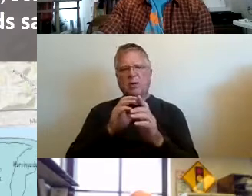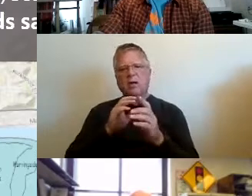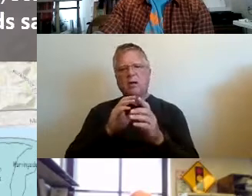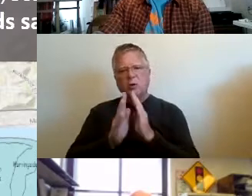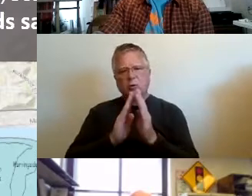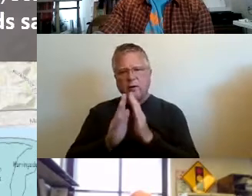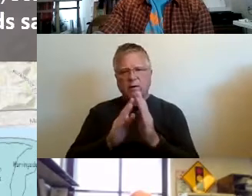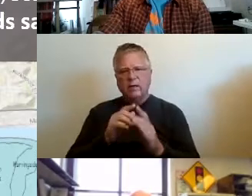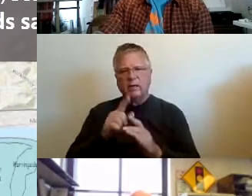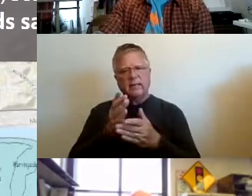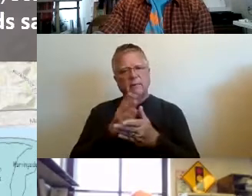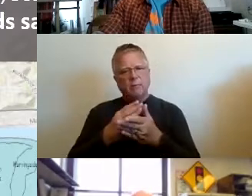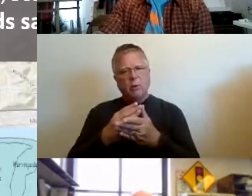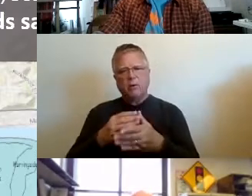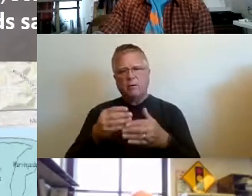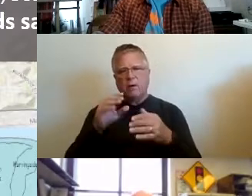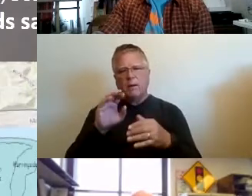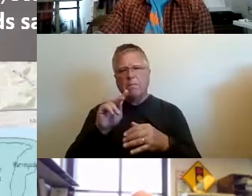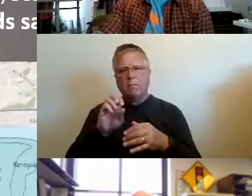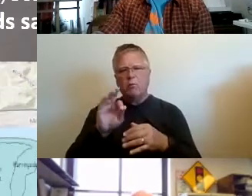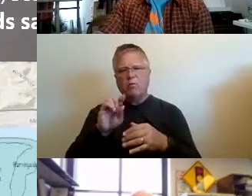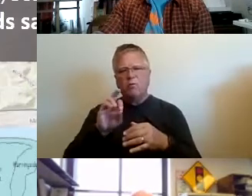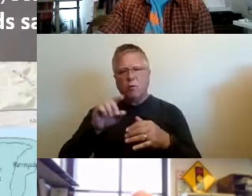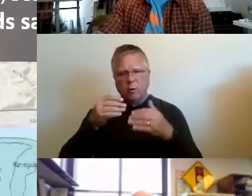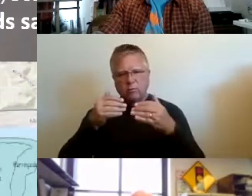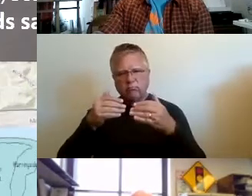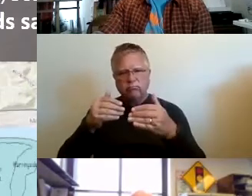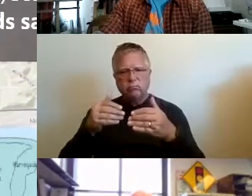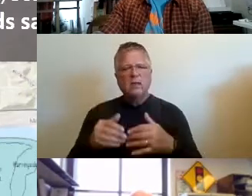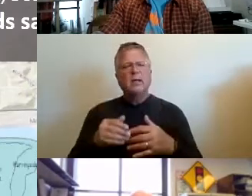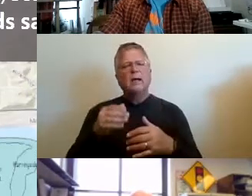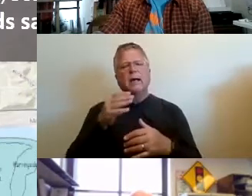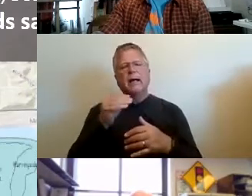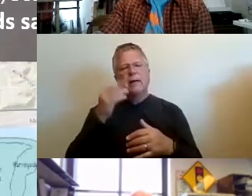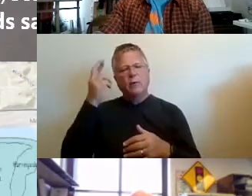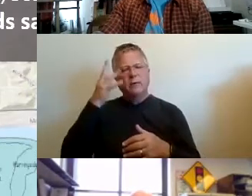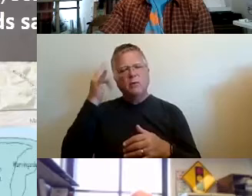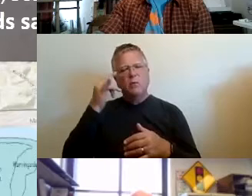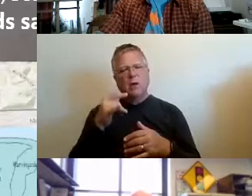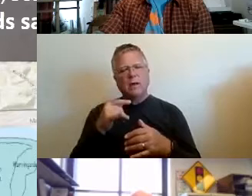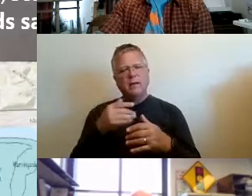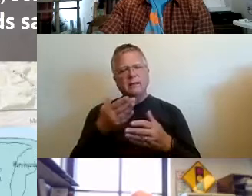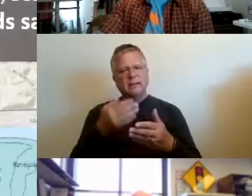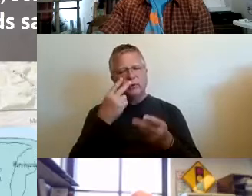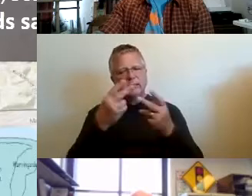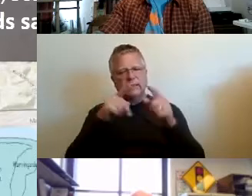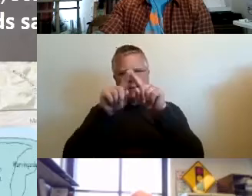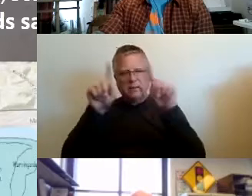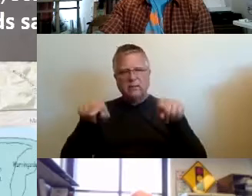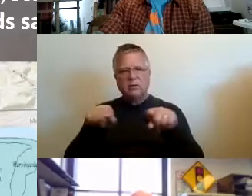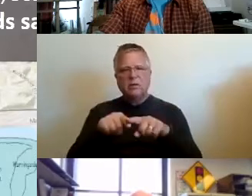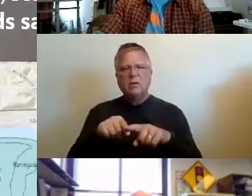part of Move Forward. And the reason is pretty much evident in this chart that you can see. From 2015